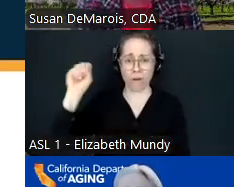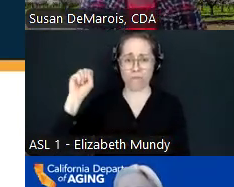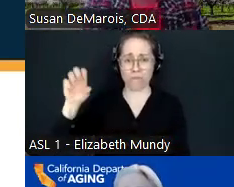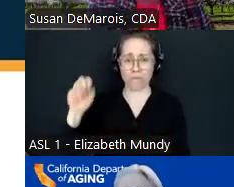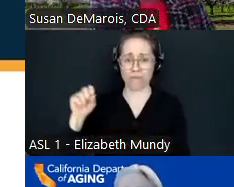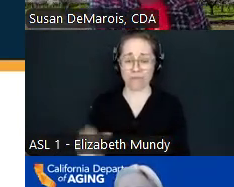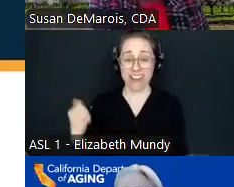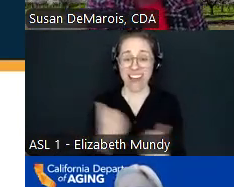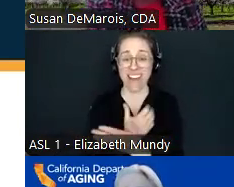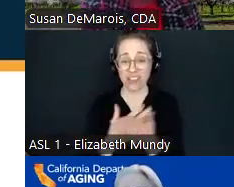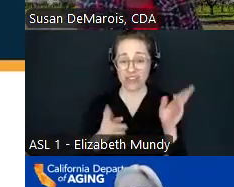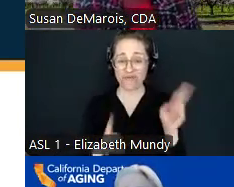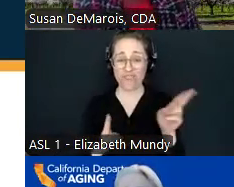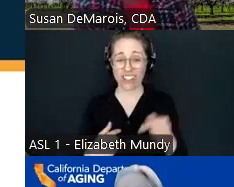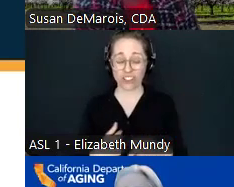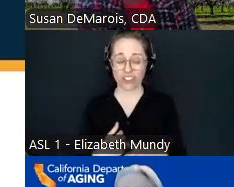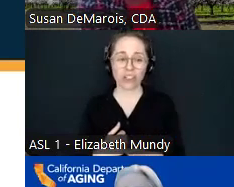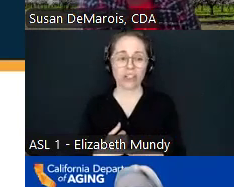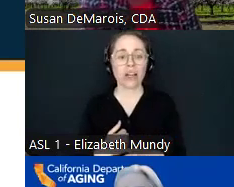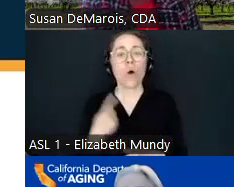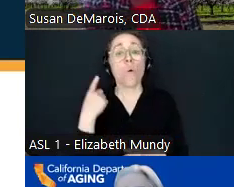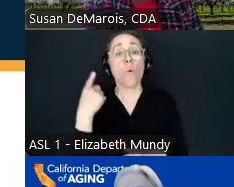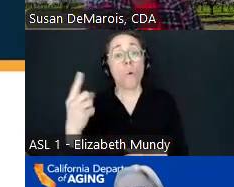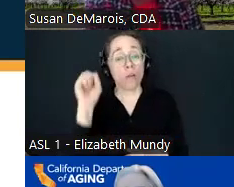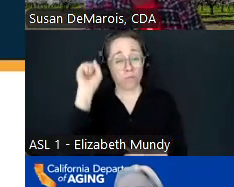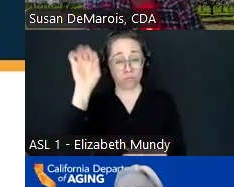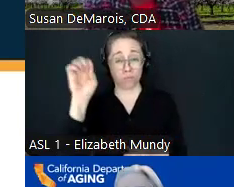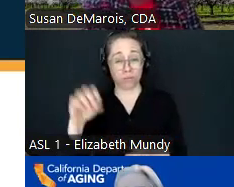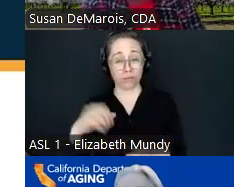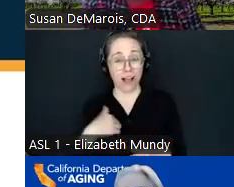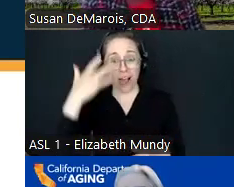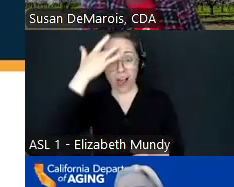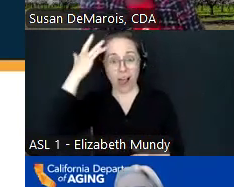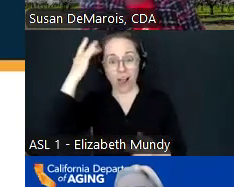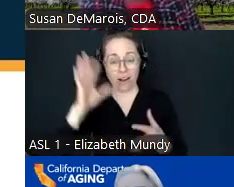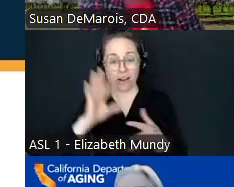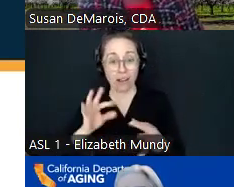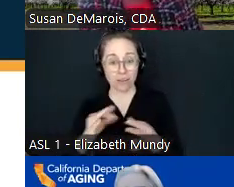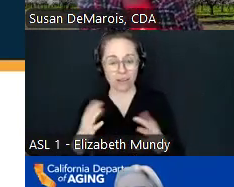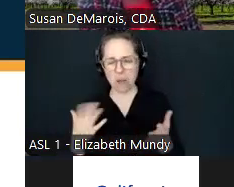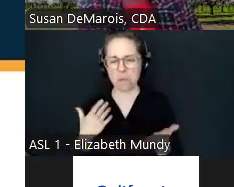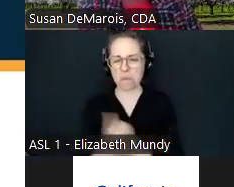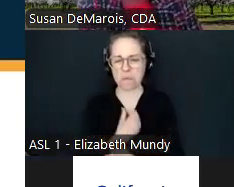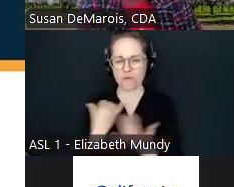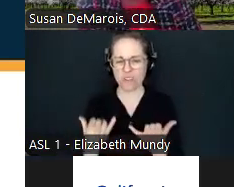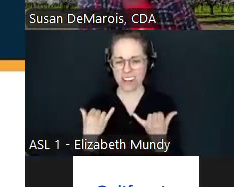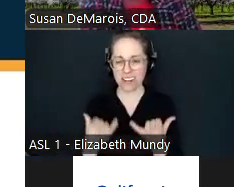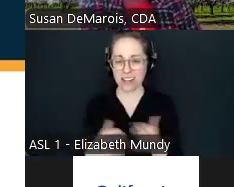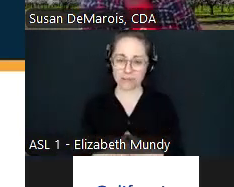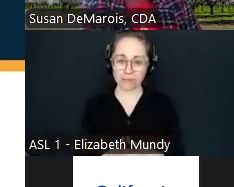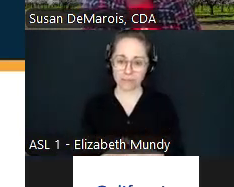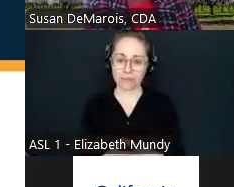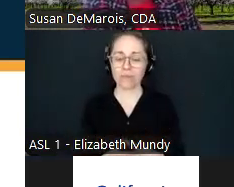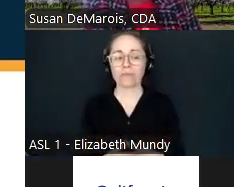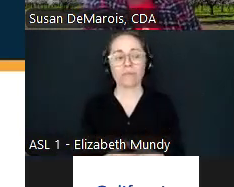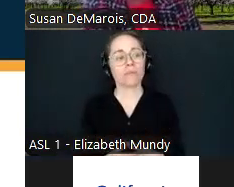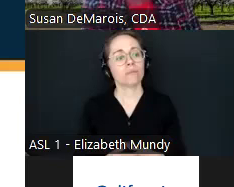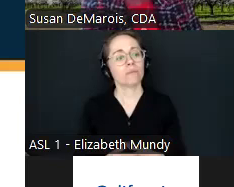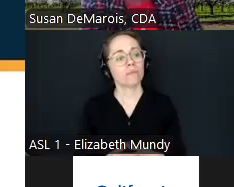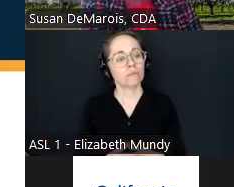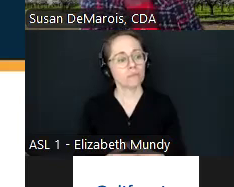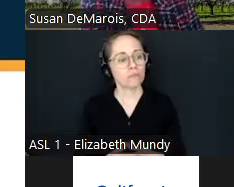so rushed. One update that I didn't share, and I'll just take the liberty right now, is we have concluded the